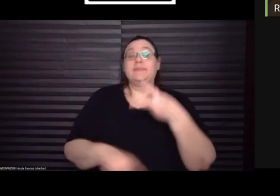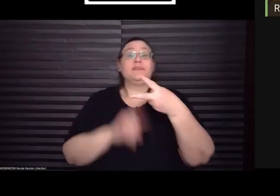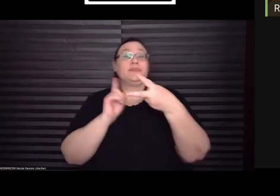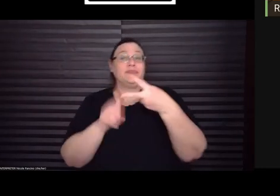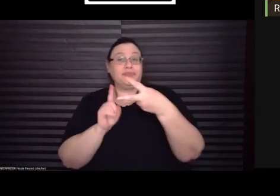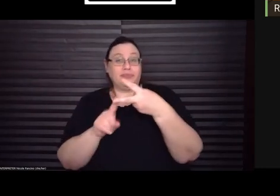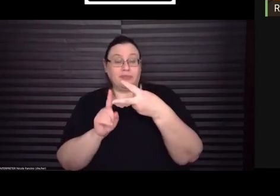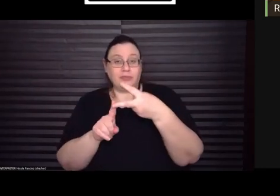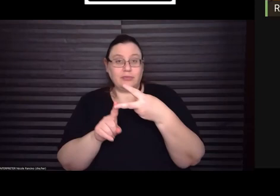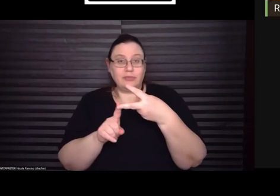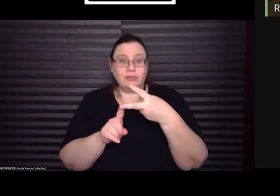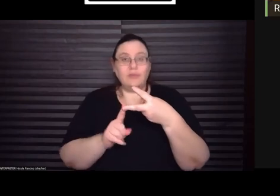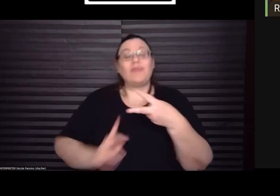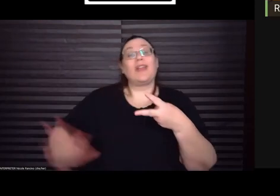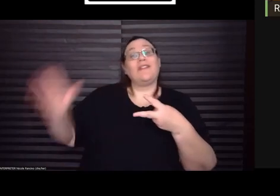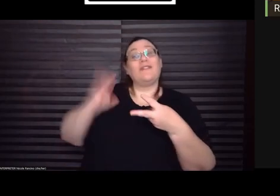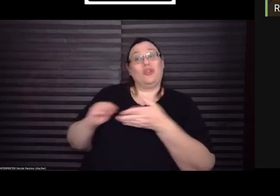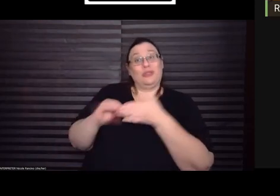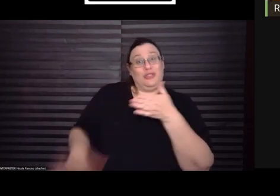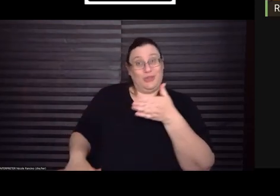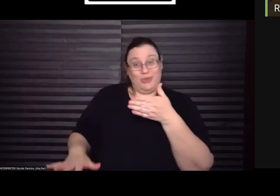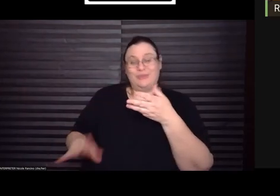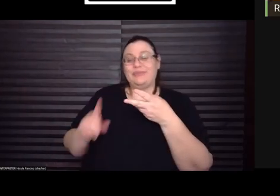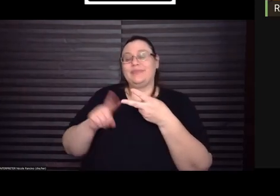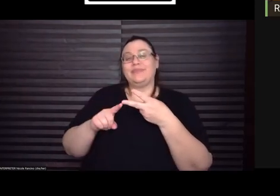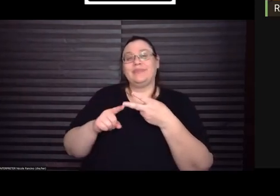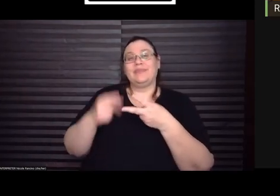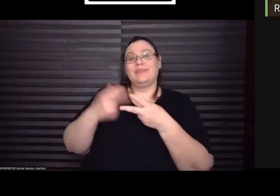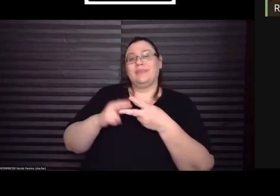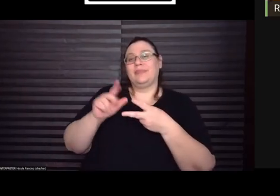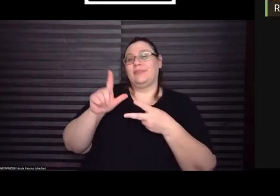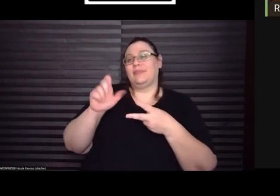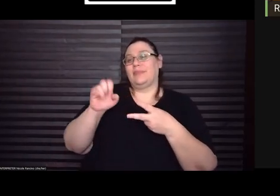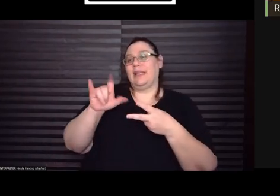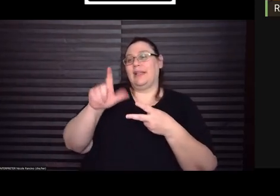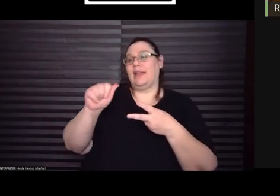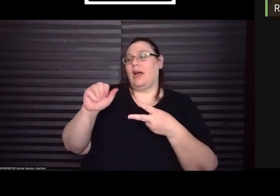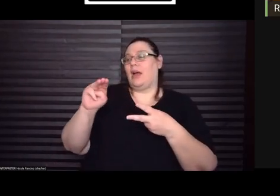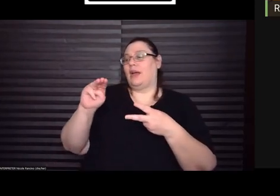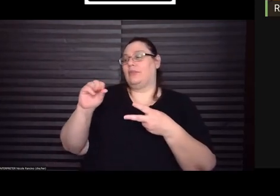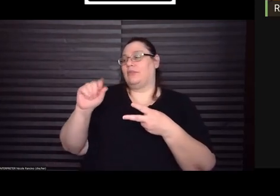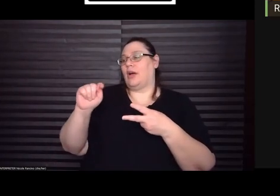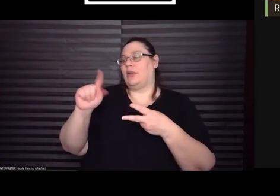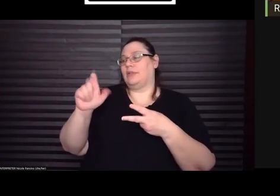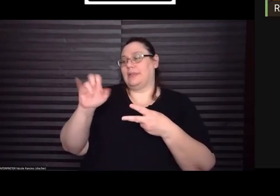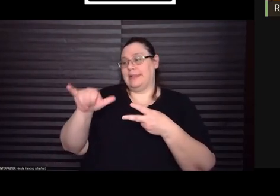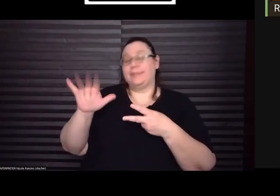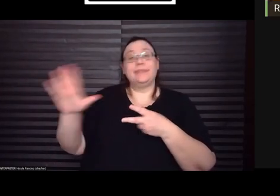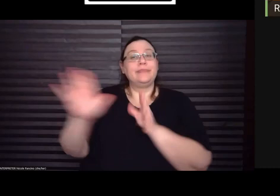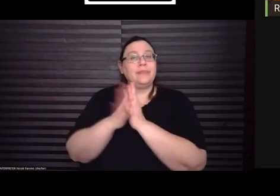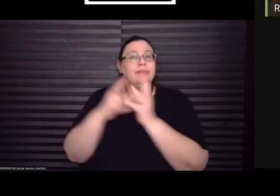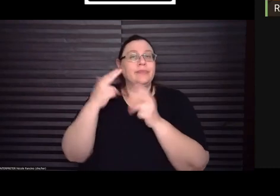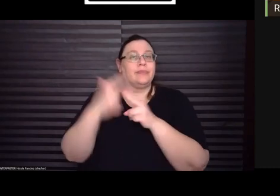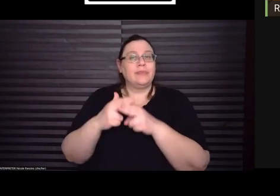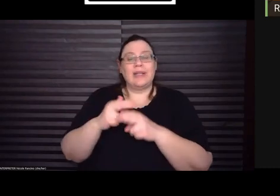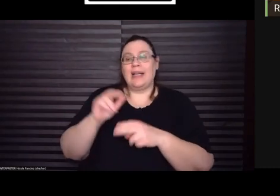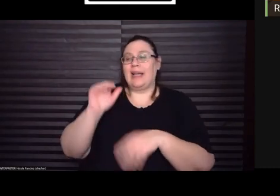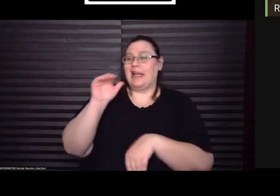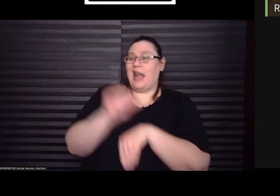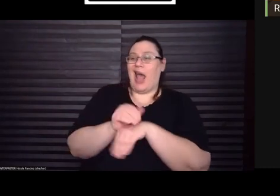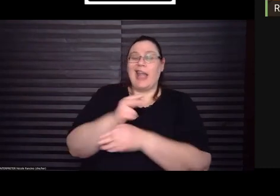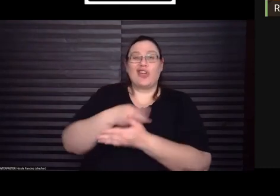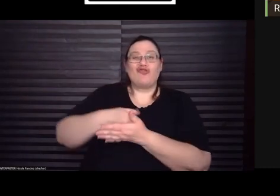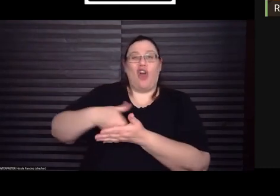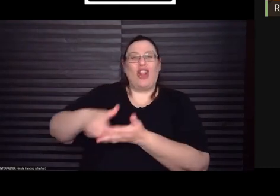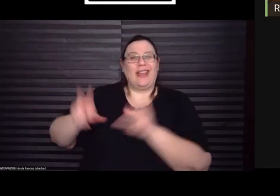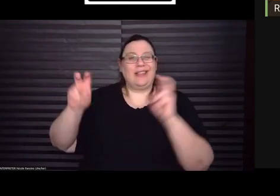then the second one is a former student of mine. Her name is Layla Motley, and her book is called Night